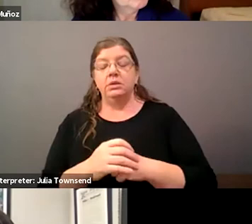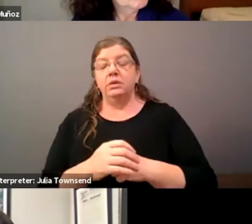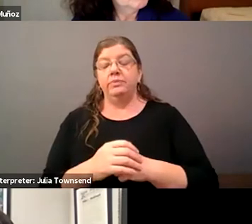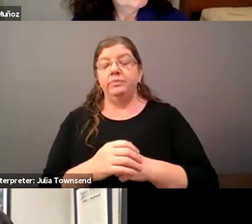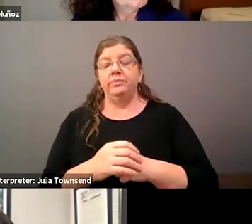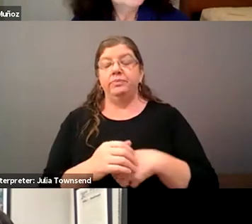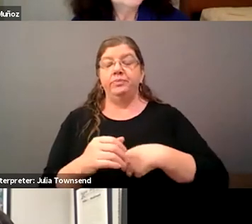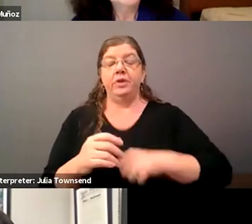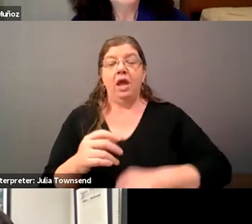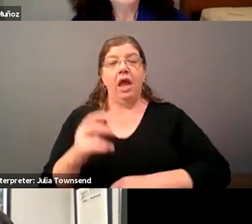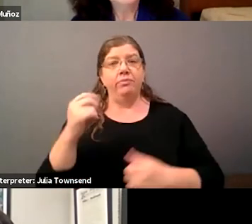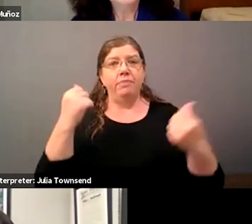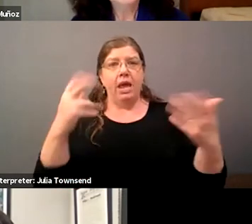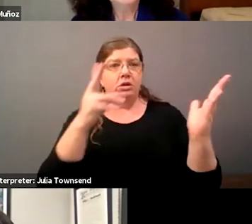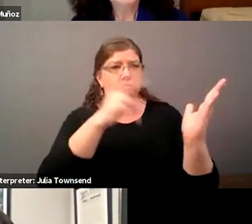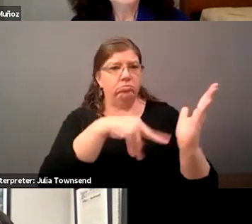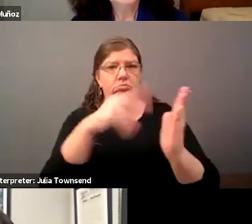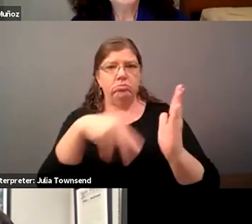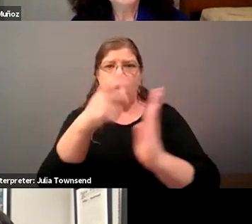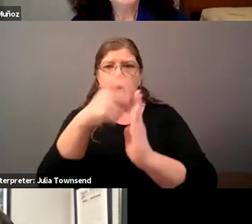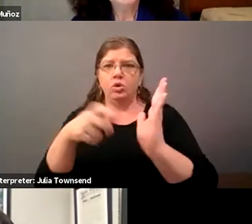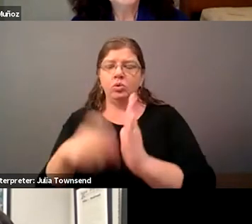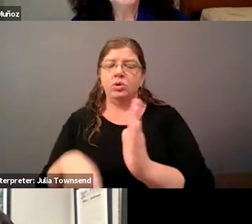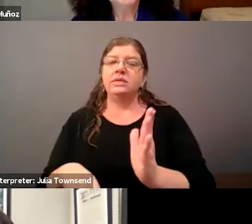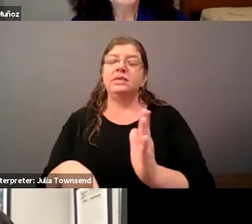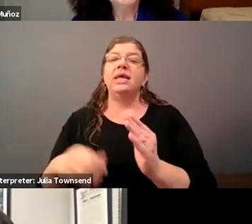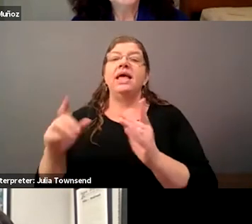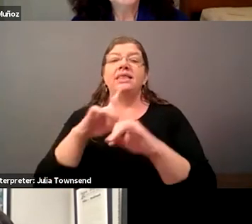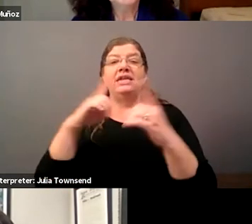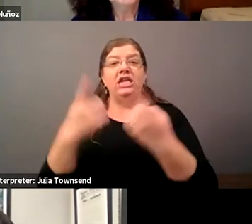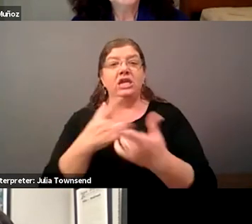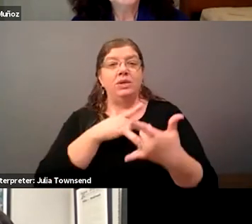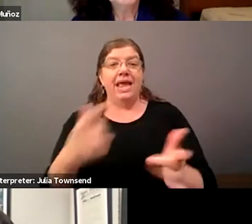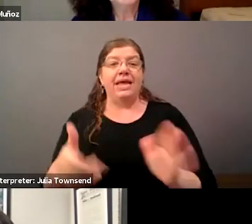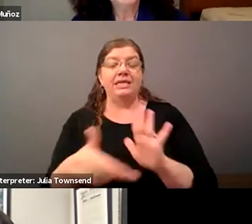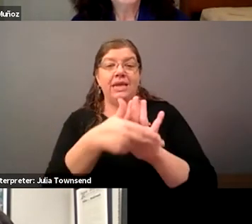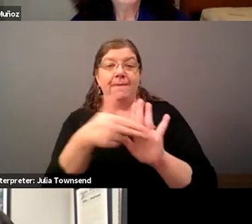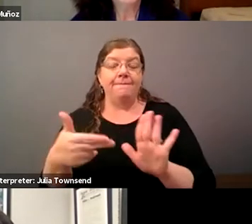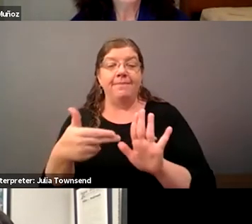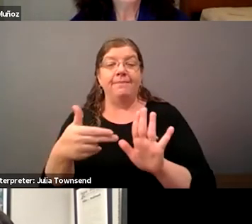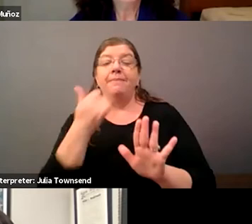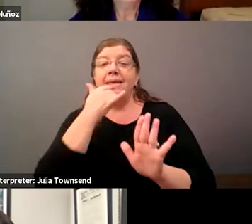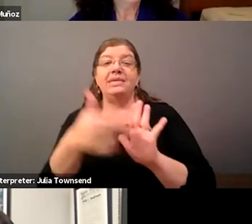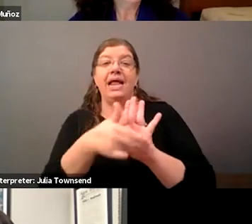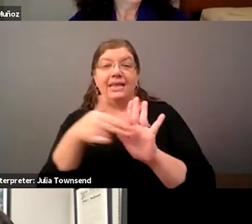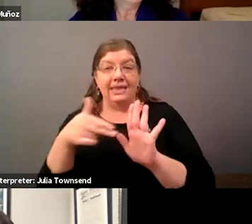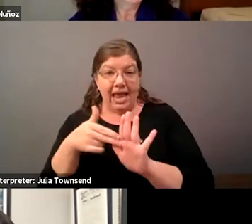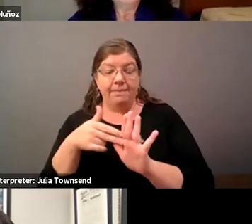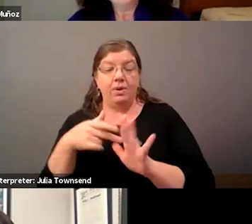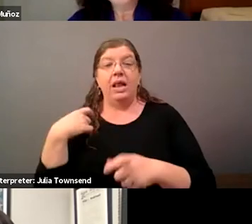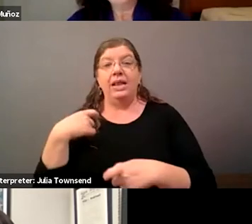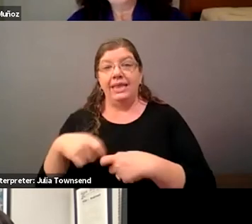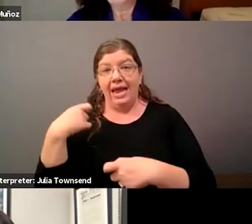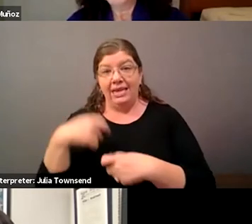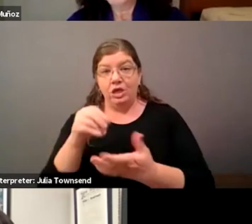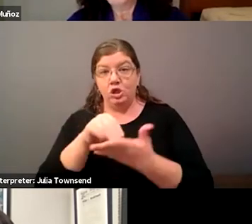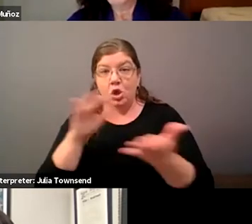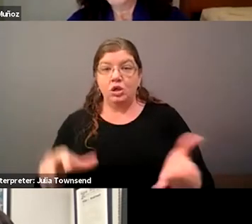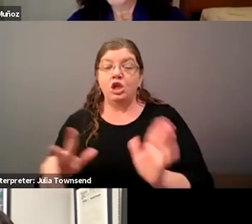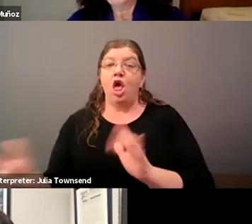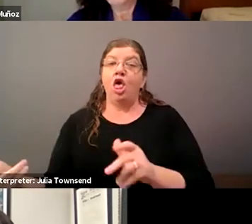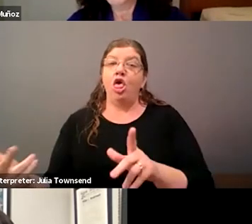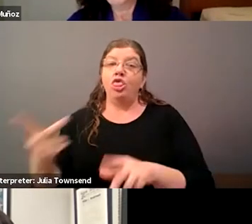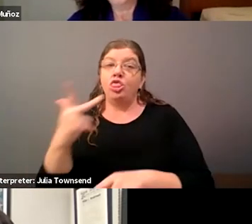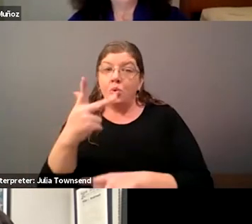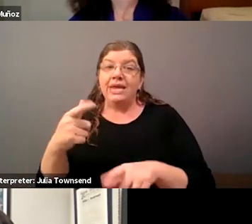read many articles that the district mislabels latinx students at a 3.3.3 times the rate